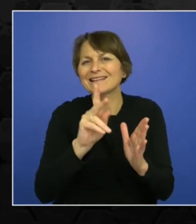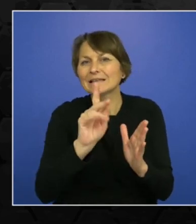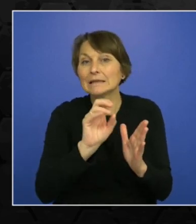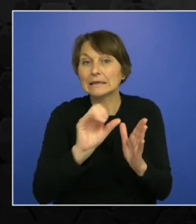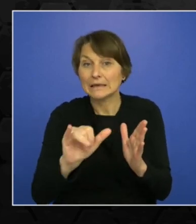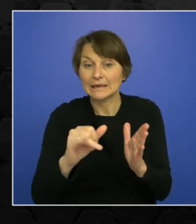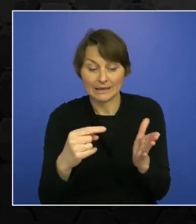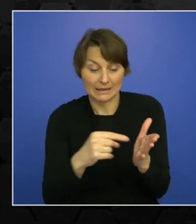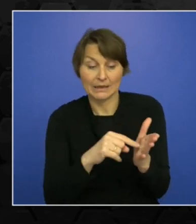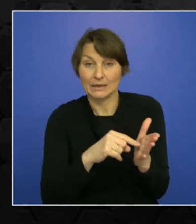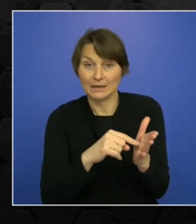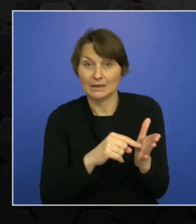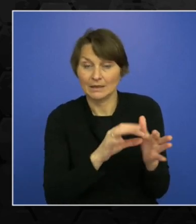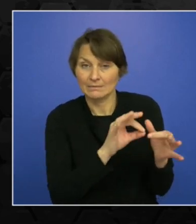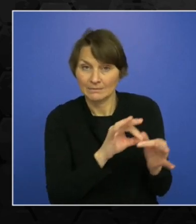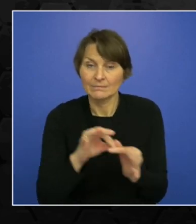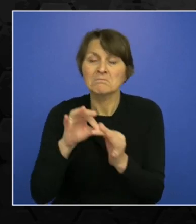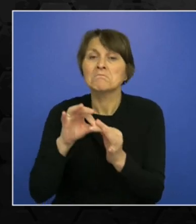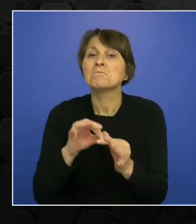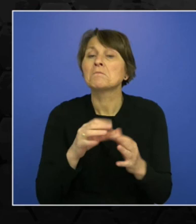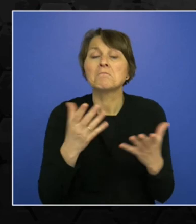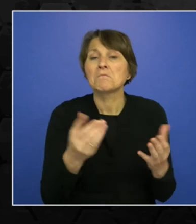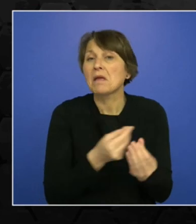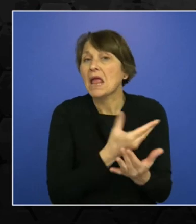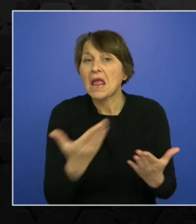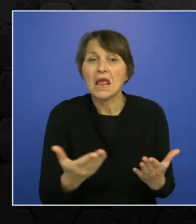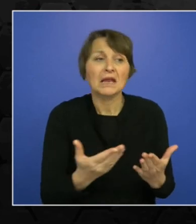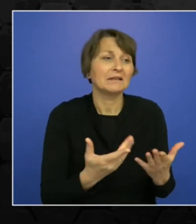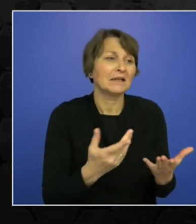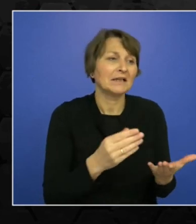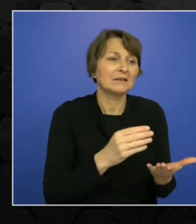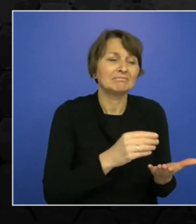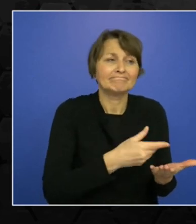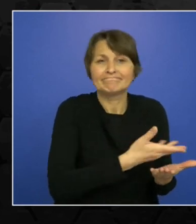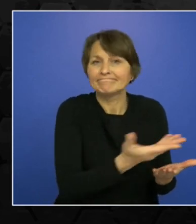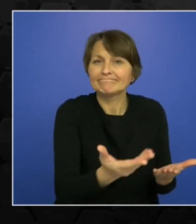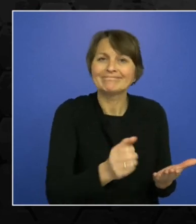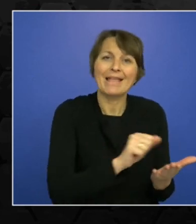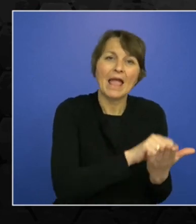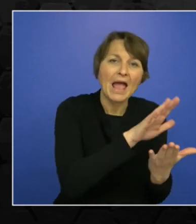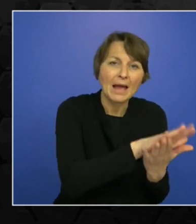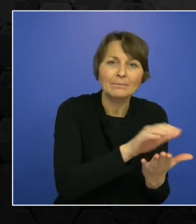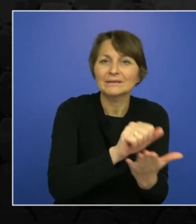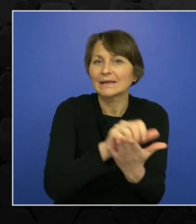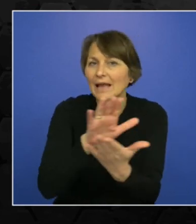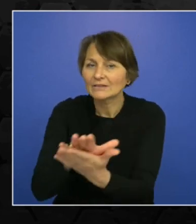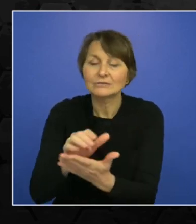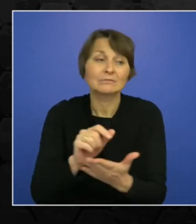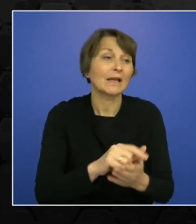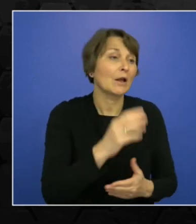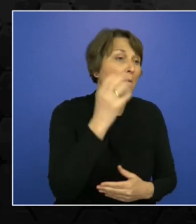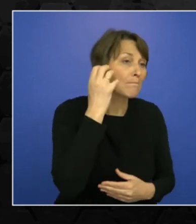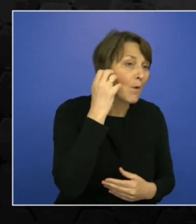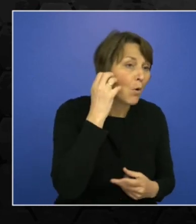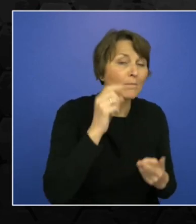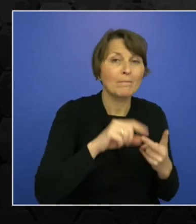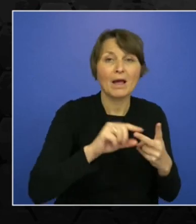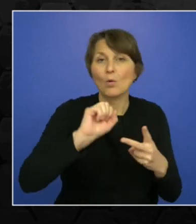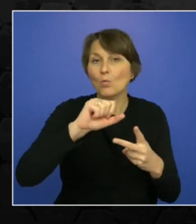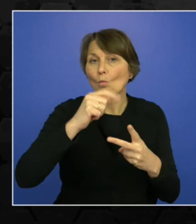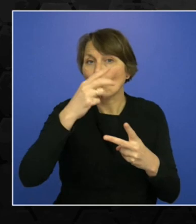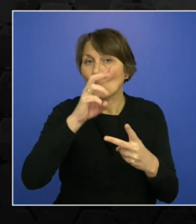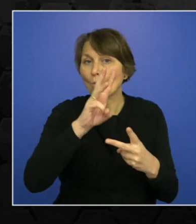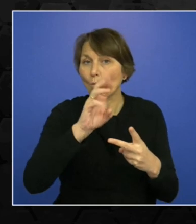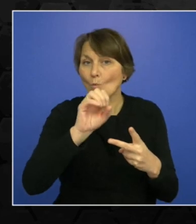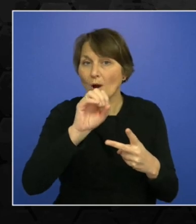could have used that key in a mobile application, in a web application. She could have used it on any program that she